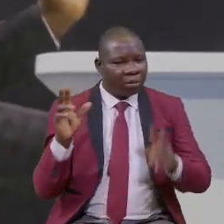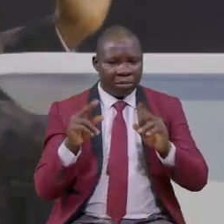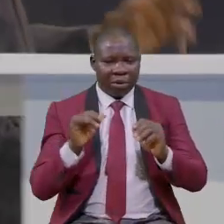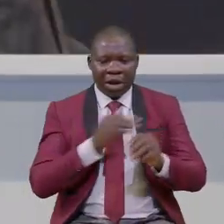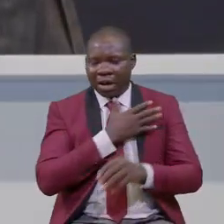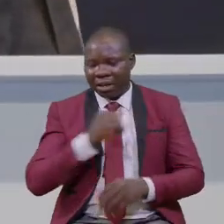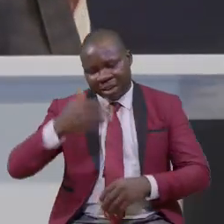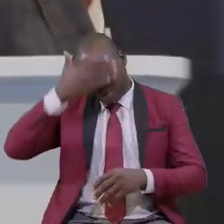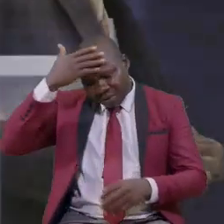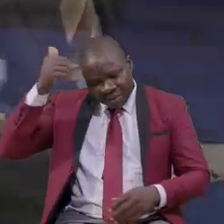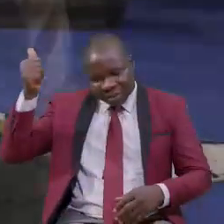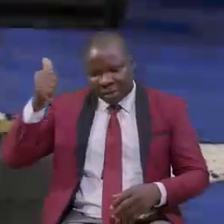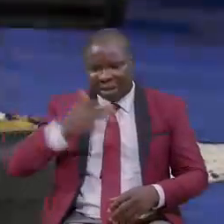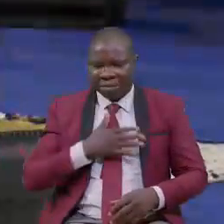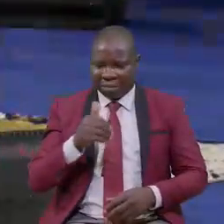slapped myself.